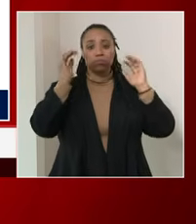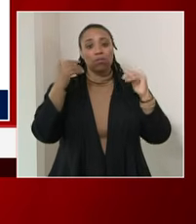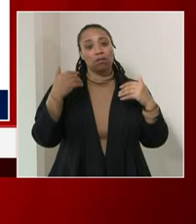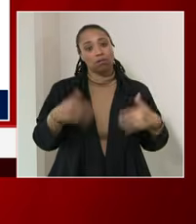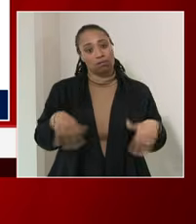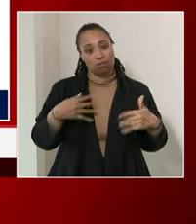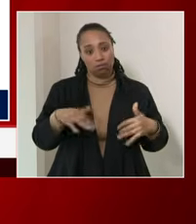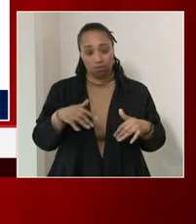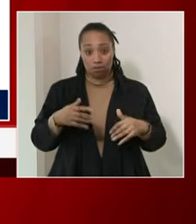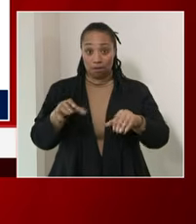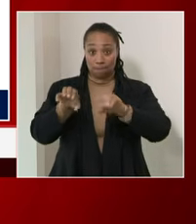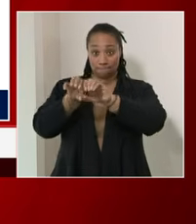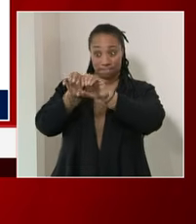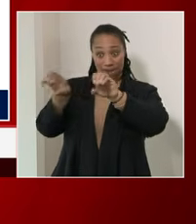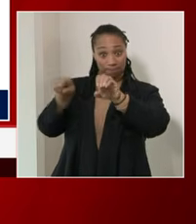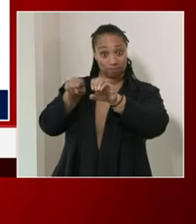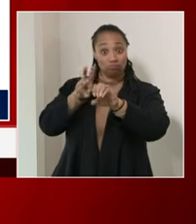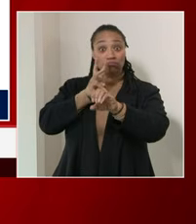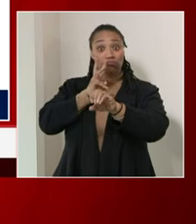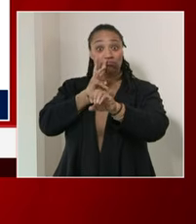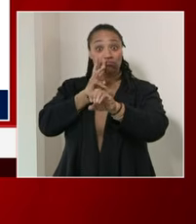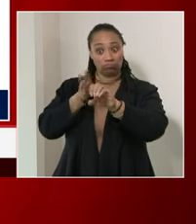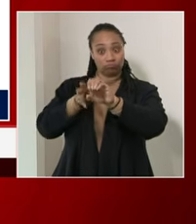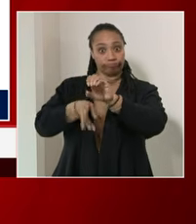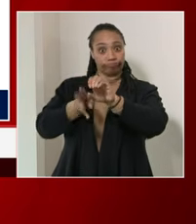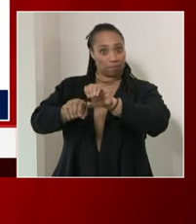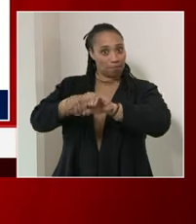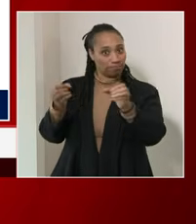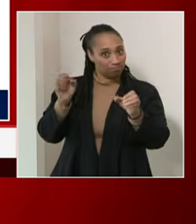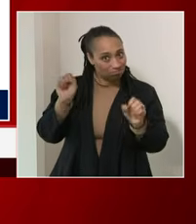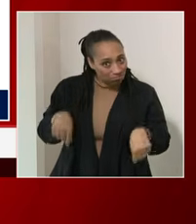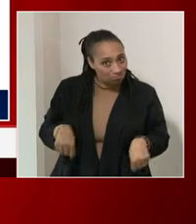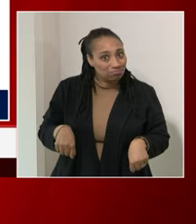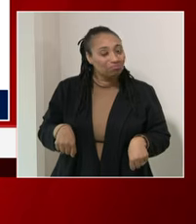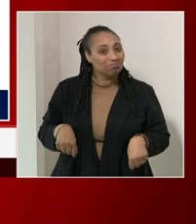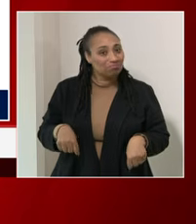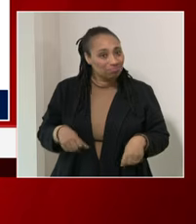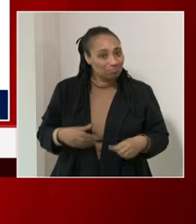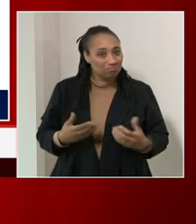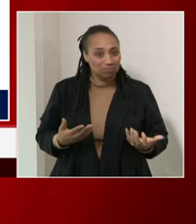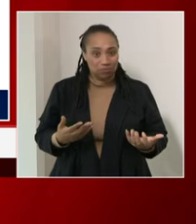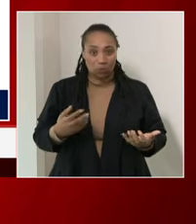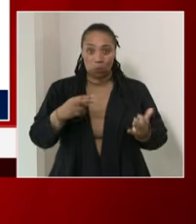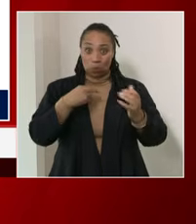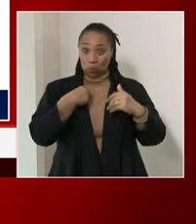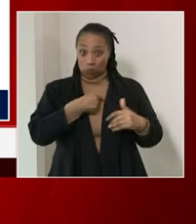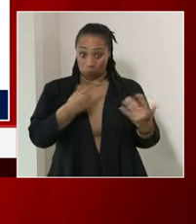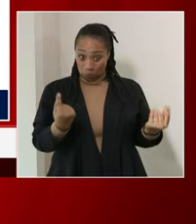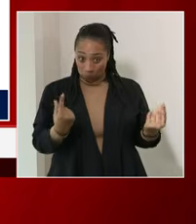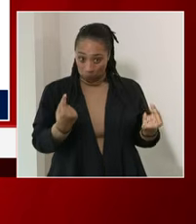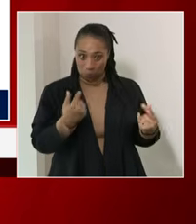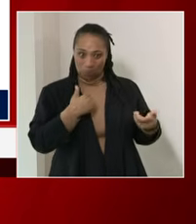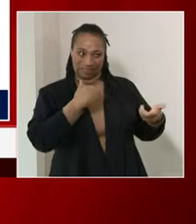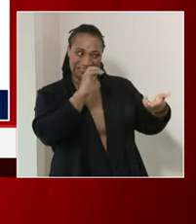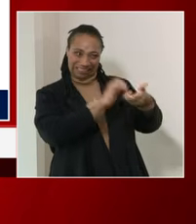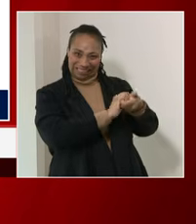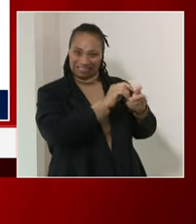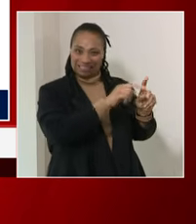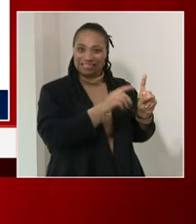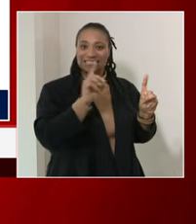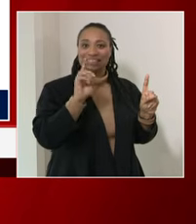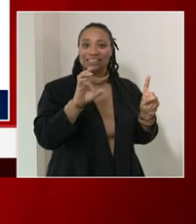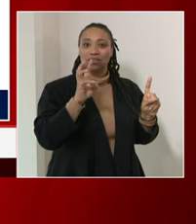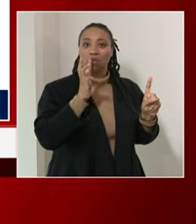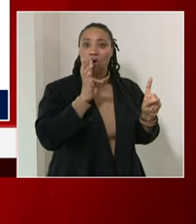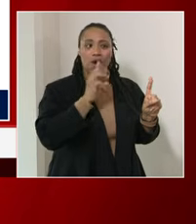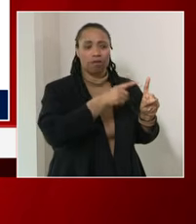seen a number of water main breaks that we're working with DC Water with throughout this weekend. I'm pleased to tell you that they were